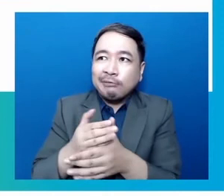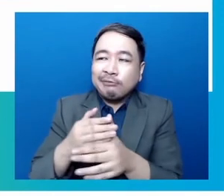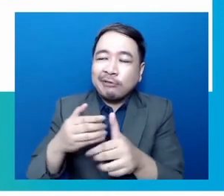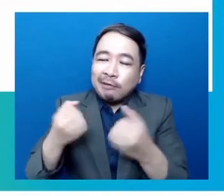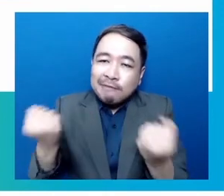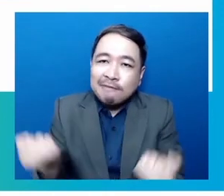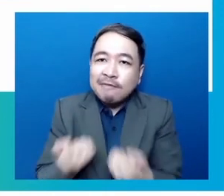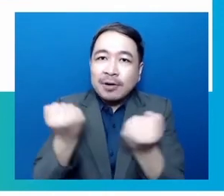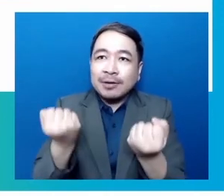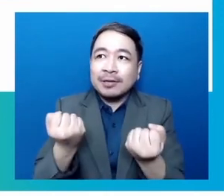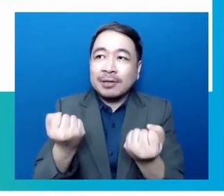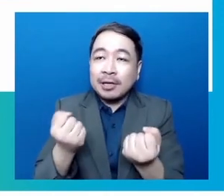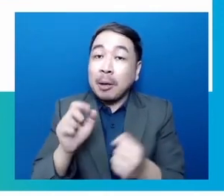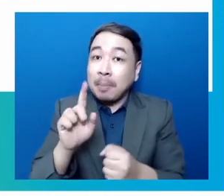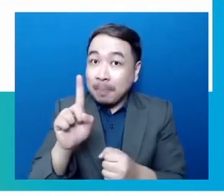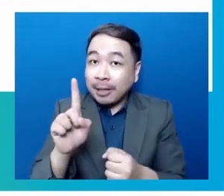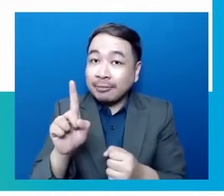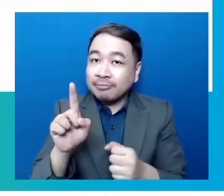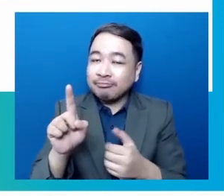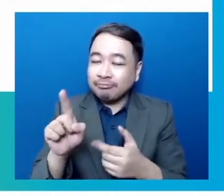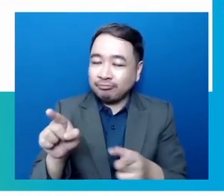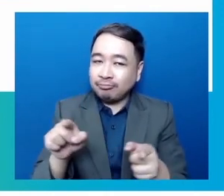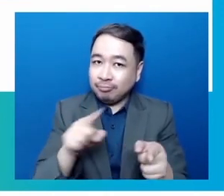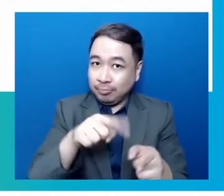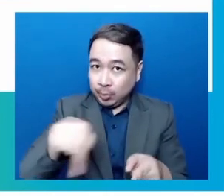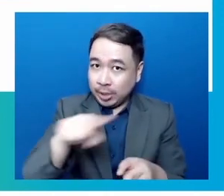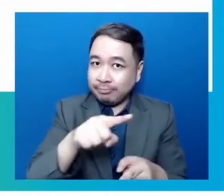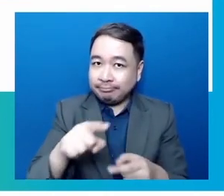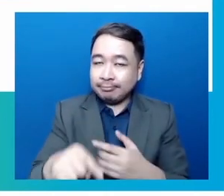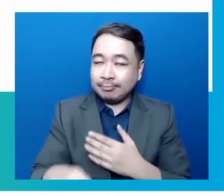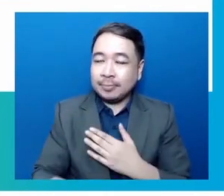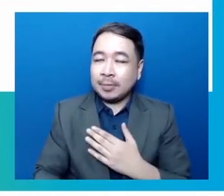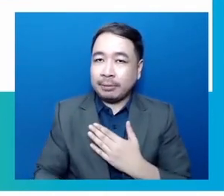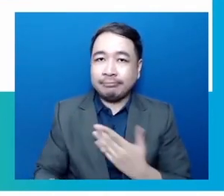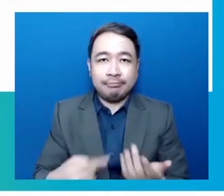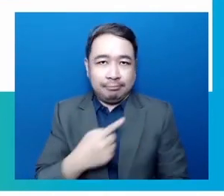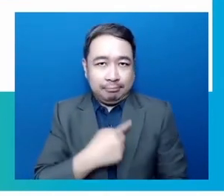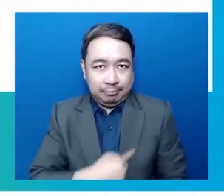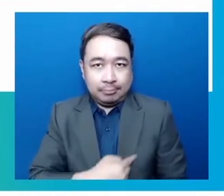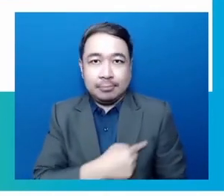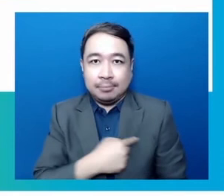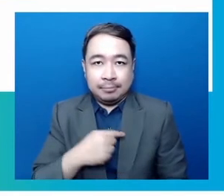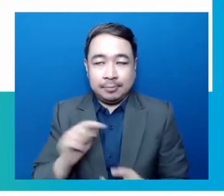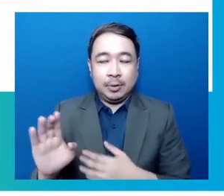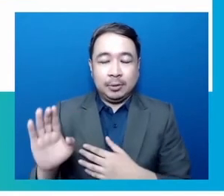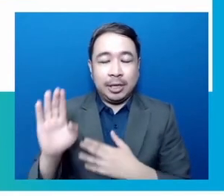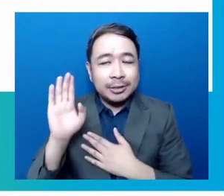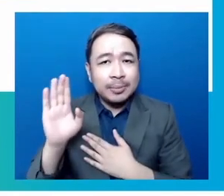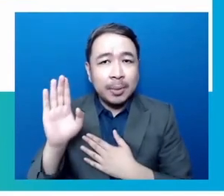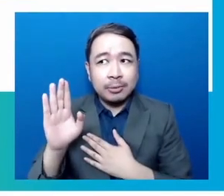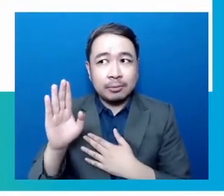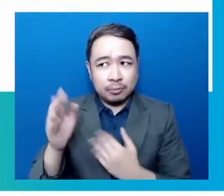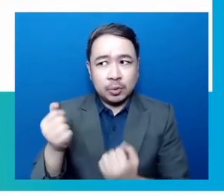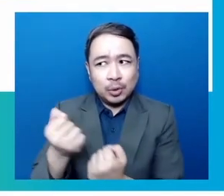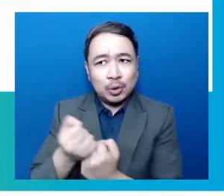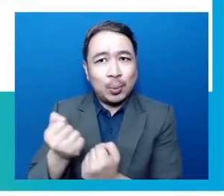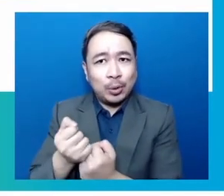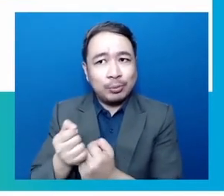this important and this difficult task. If you're saying,